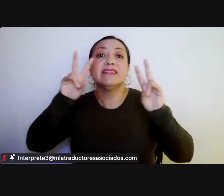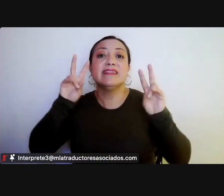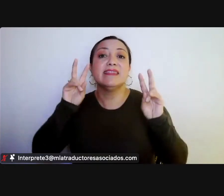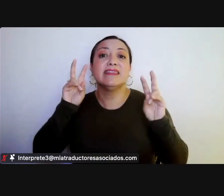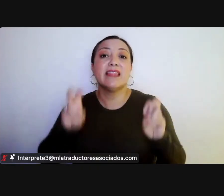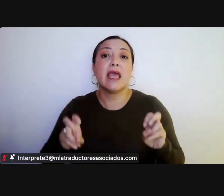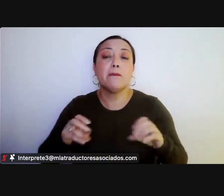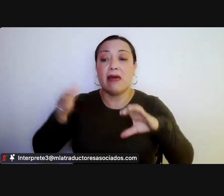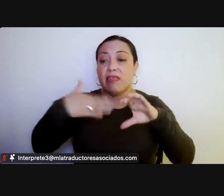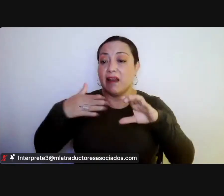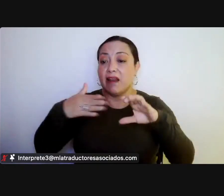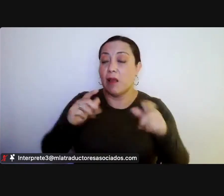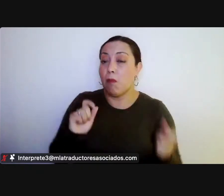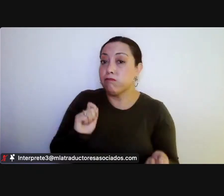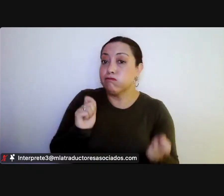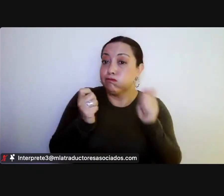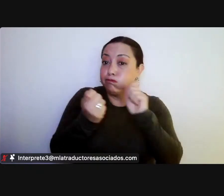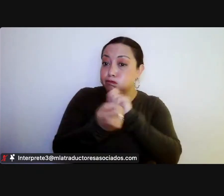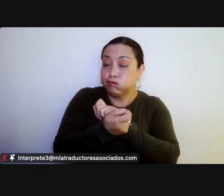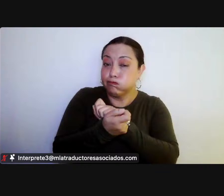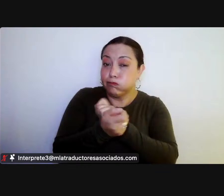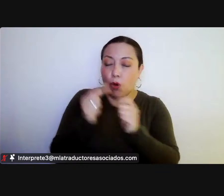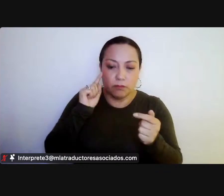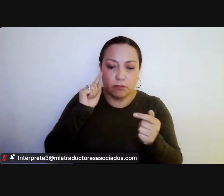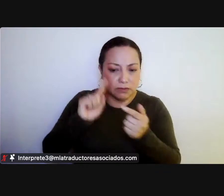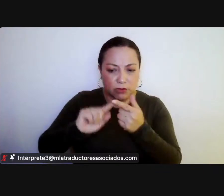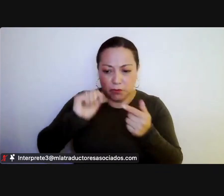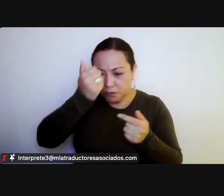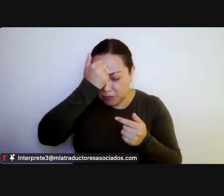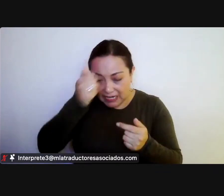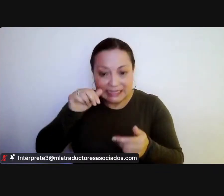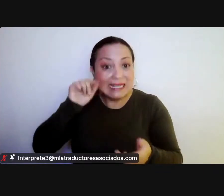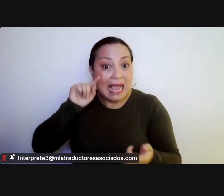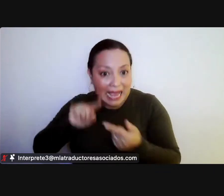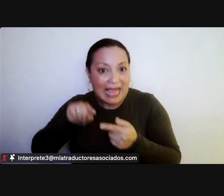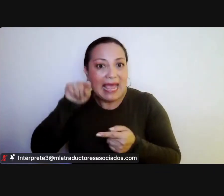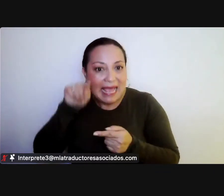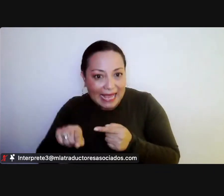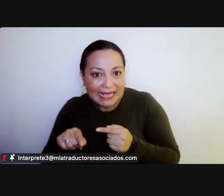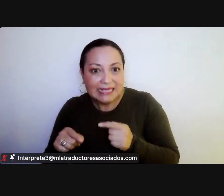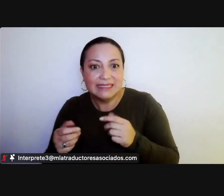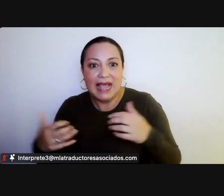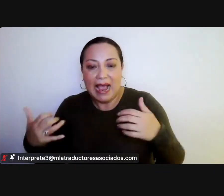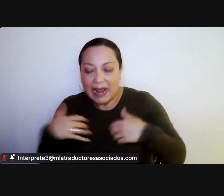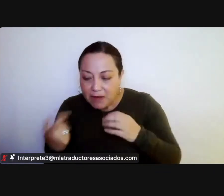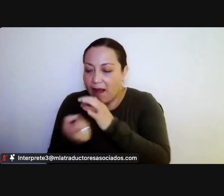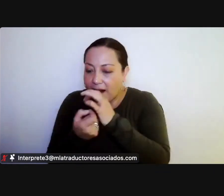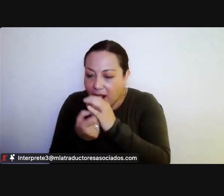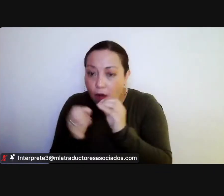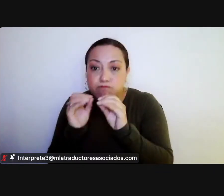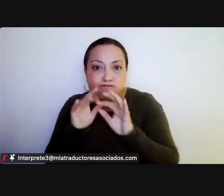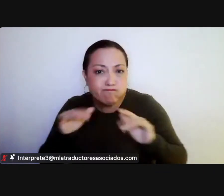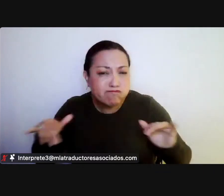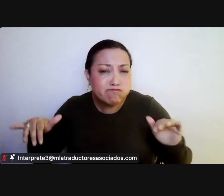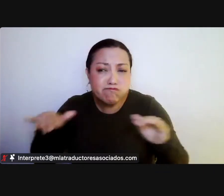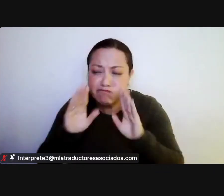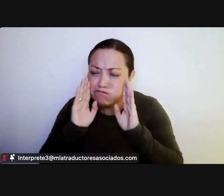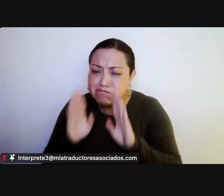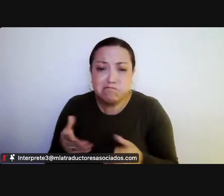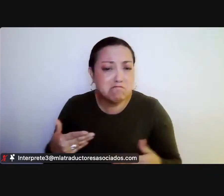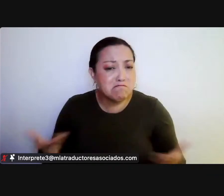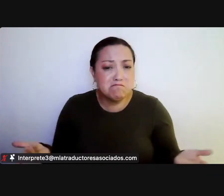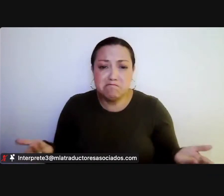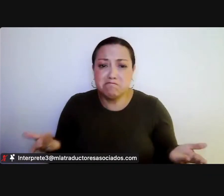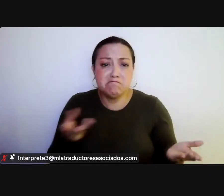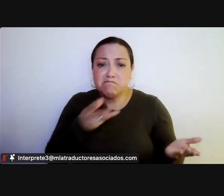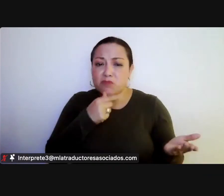in readings, and it is not giving in all the documents about climate change.